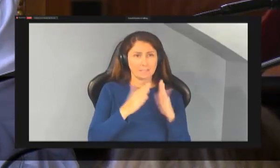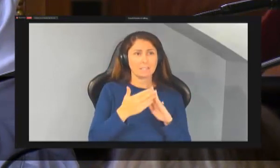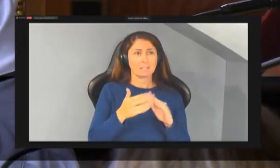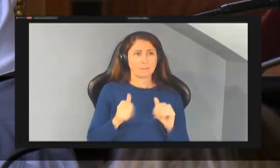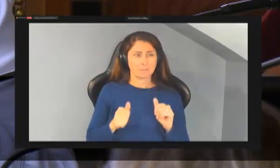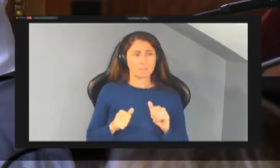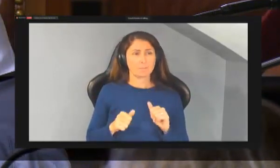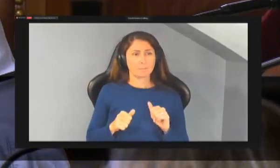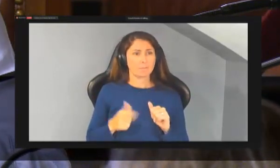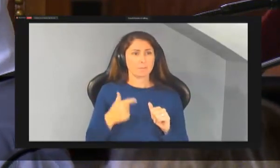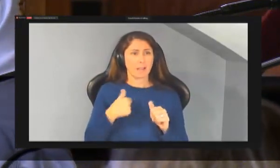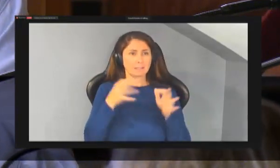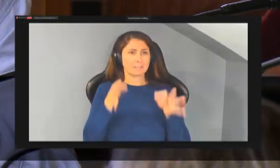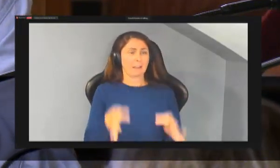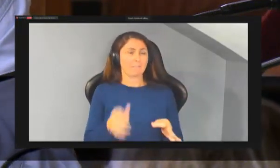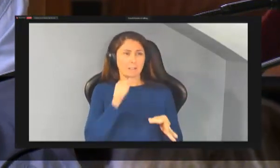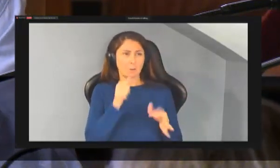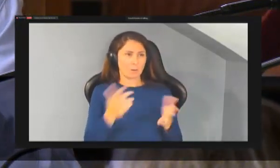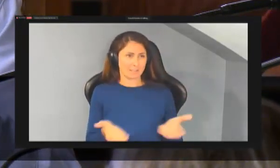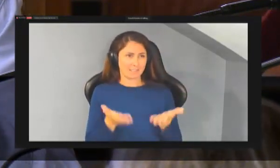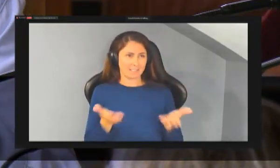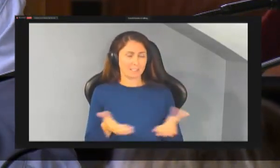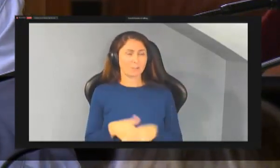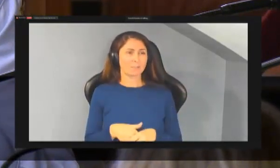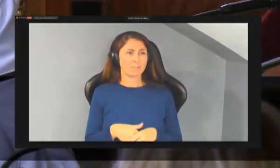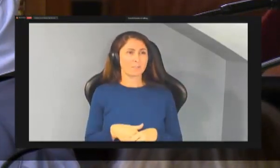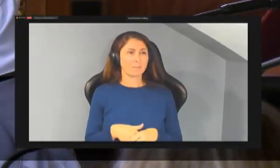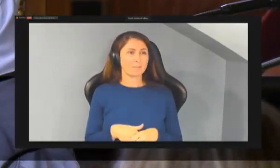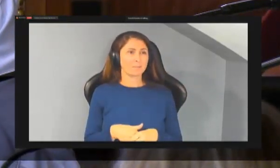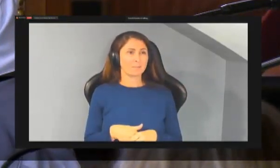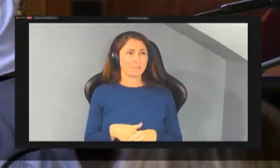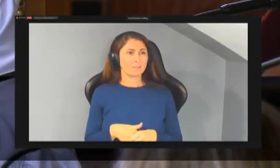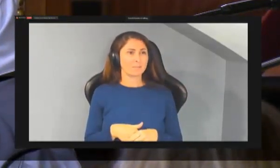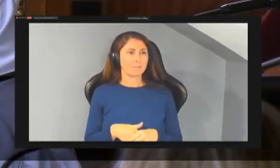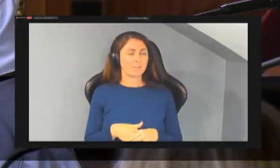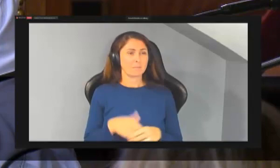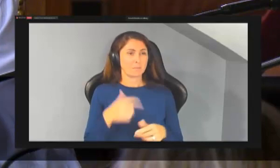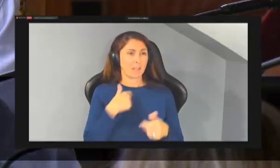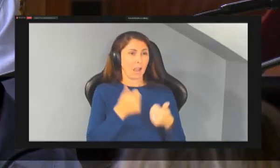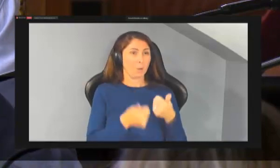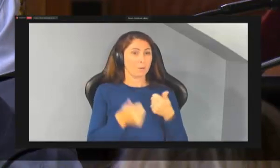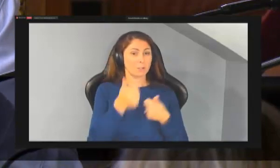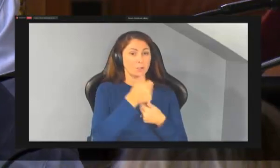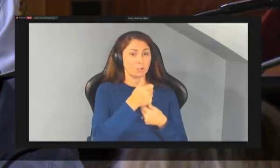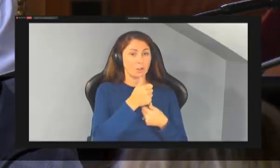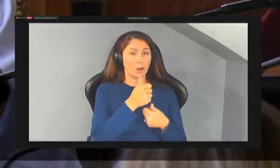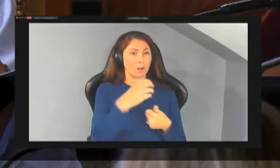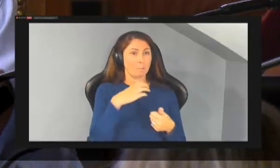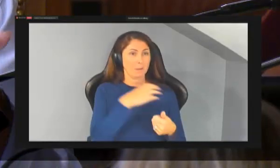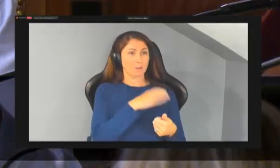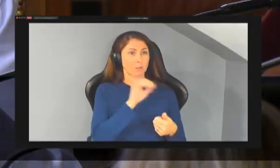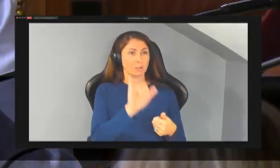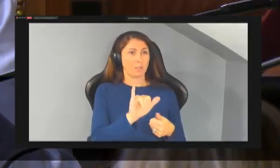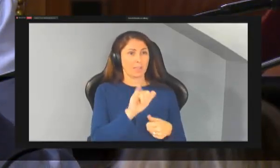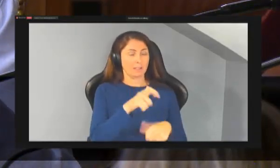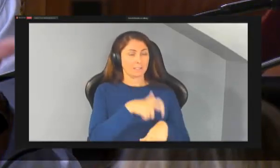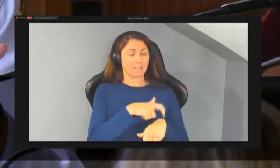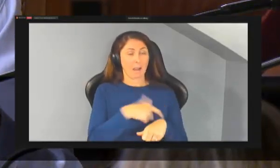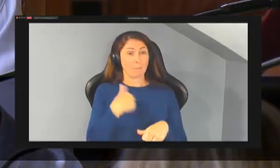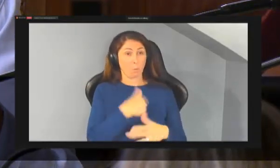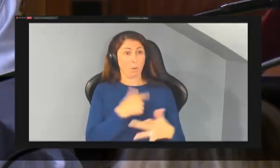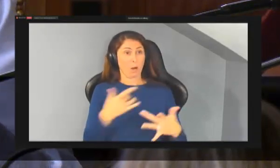definitely wasn't here. You were here. Well, I was chair of the Shade Tree Commission at the time, and we were concerned because of our